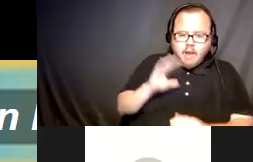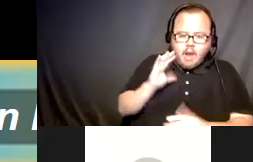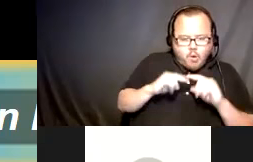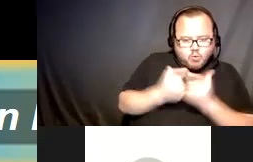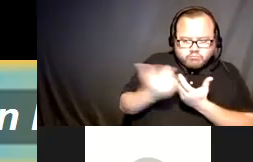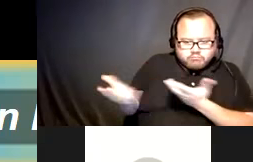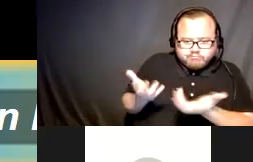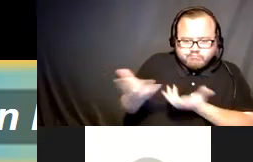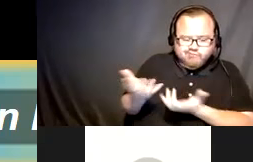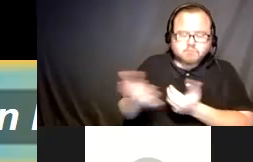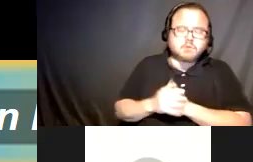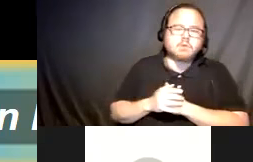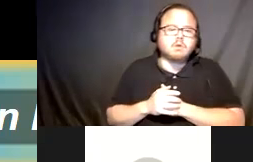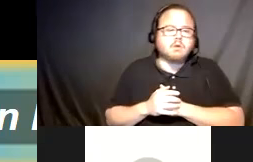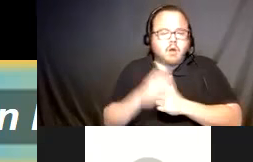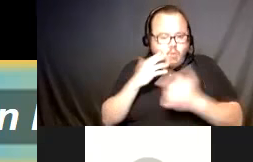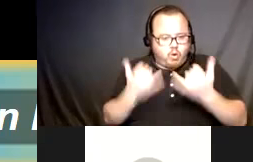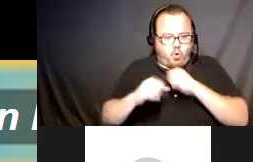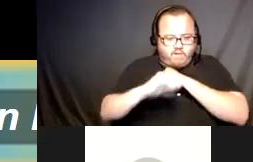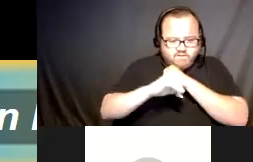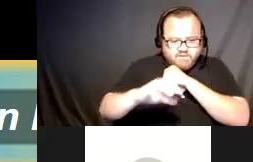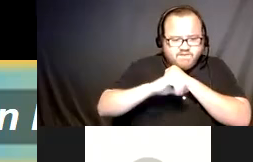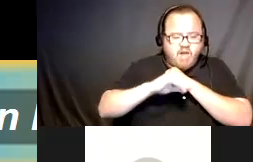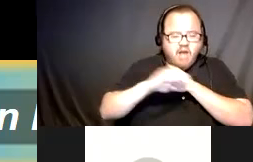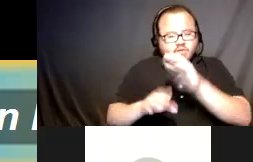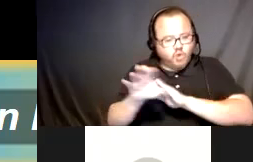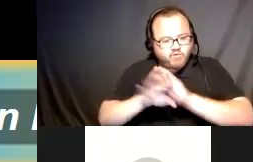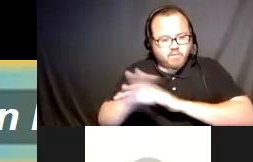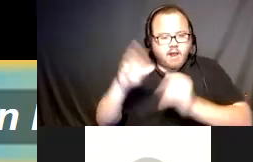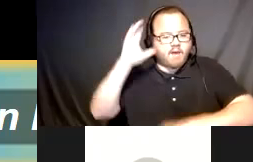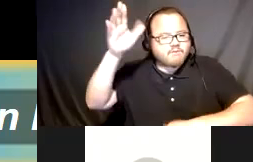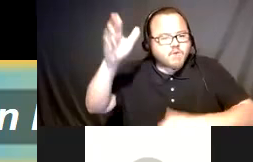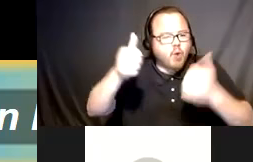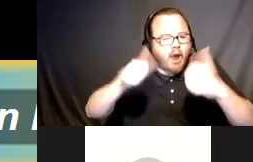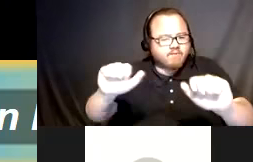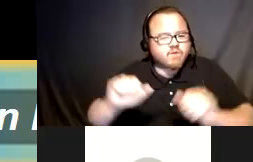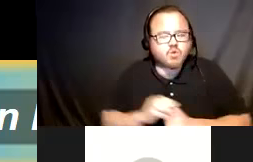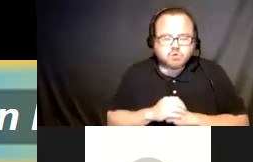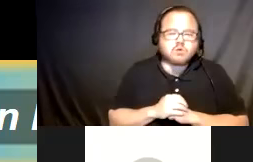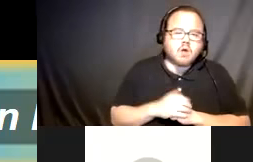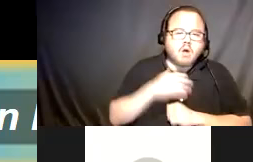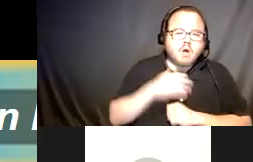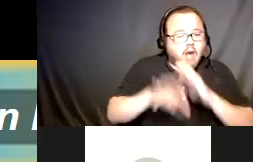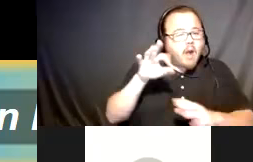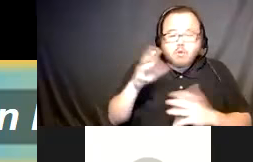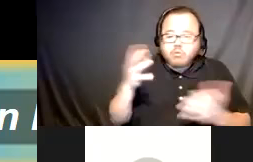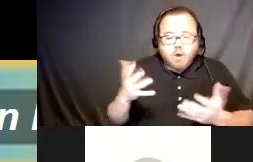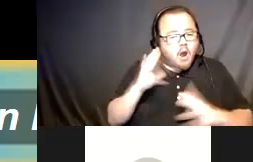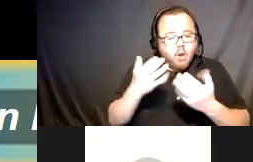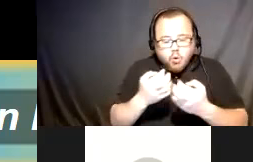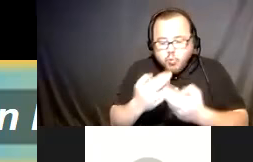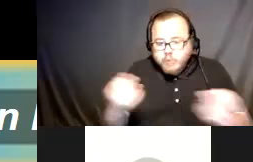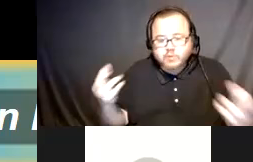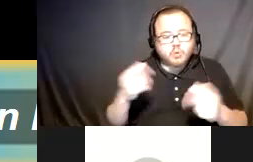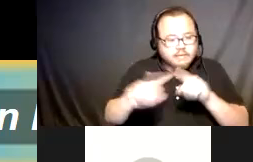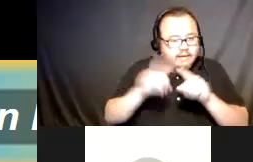our current flyer development, as well as our future efforts. We found that the resources and different